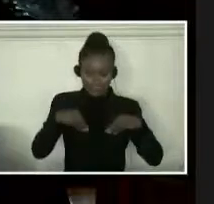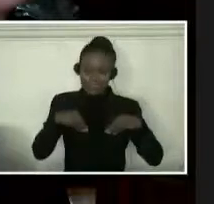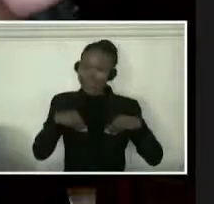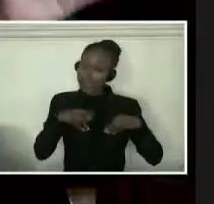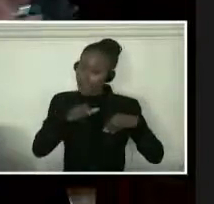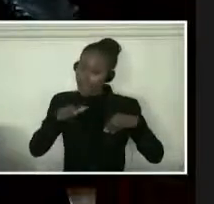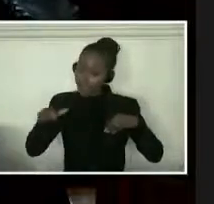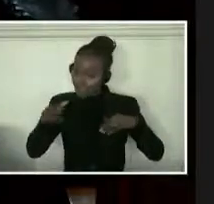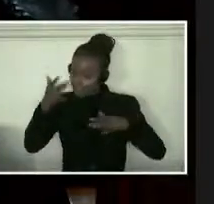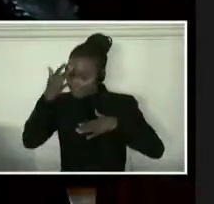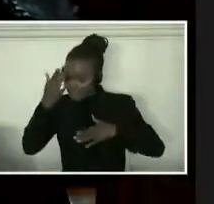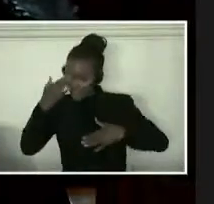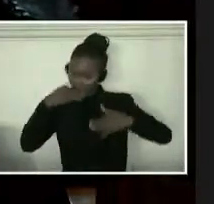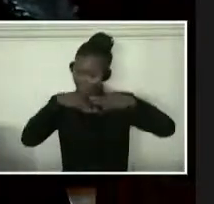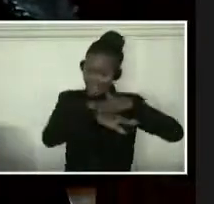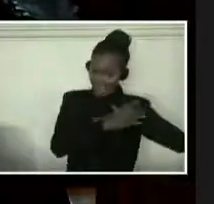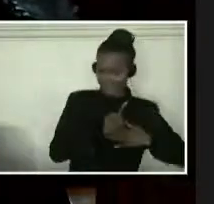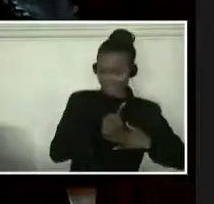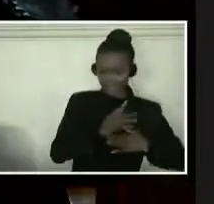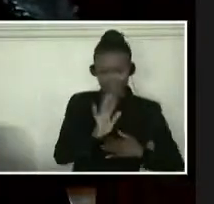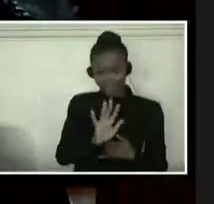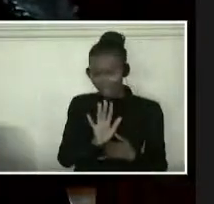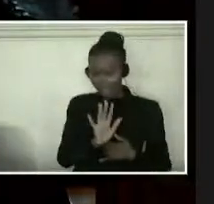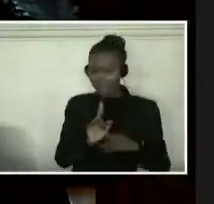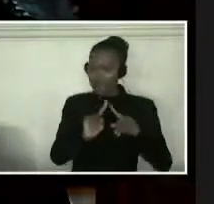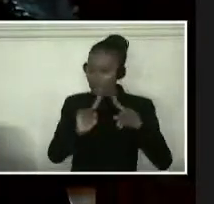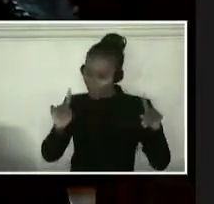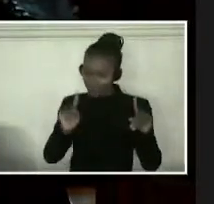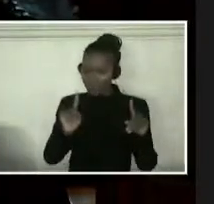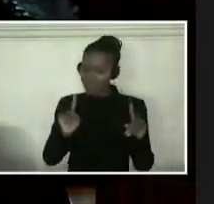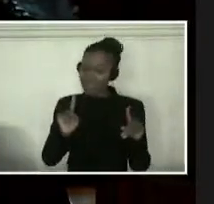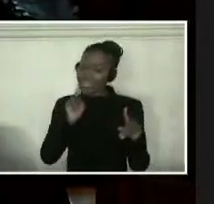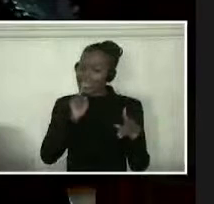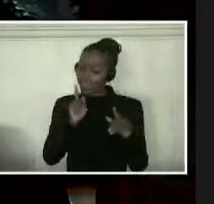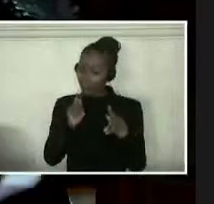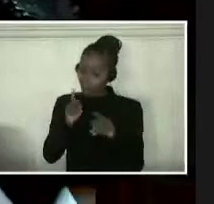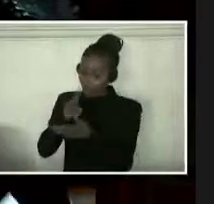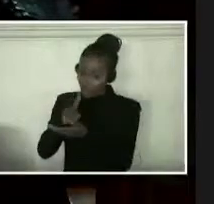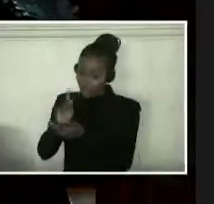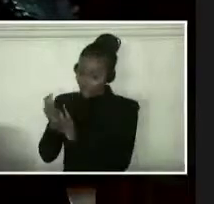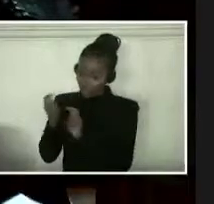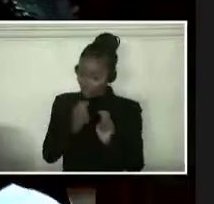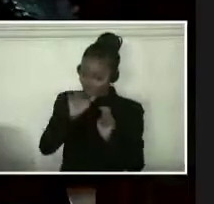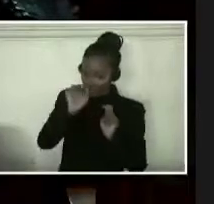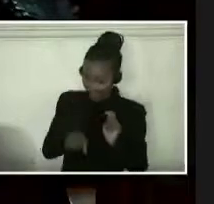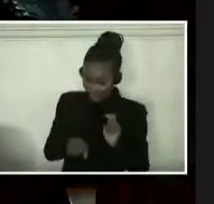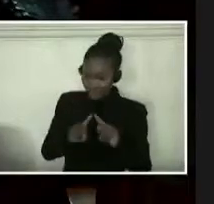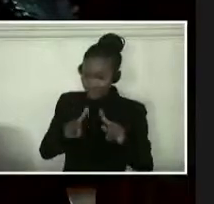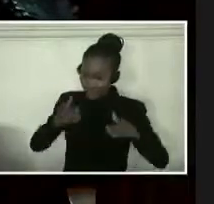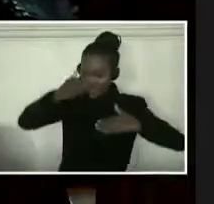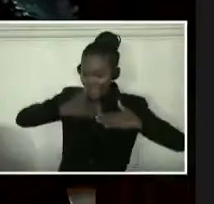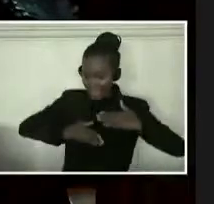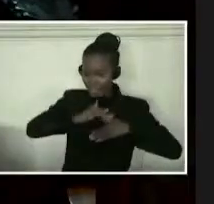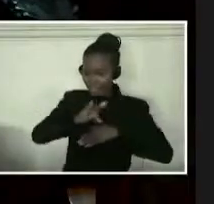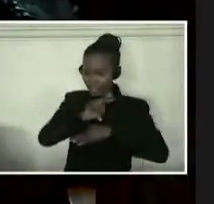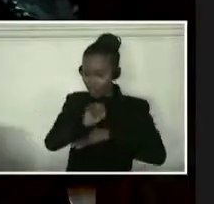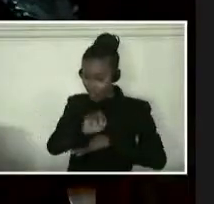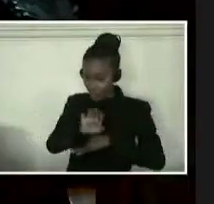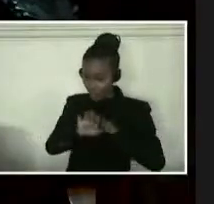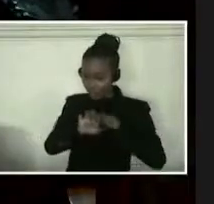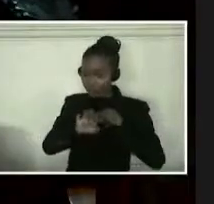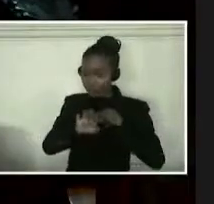taking our patients from the different facilities culture by the end of june especially the last year baseball under nanakulu's obesity's